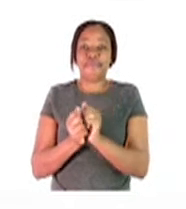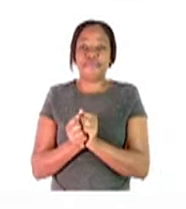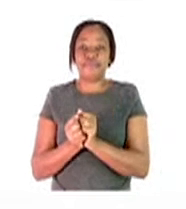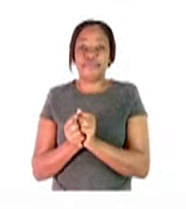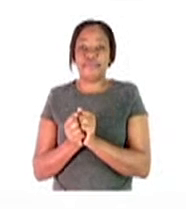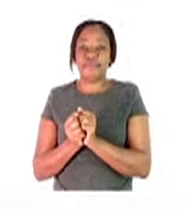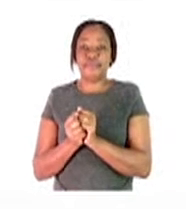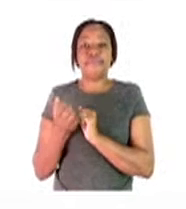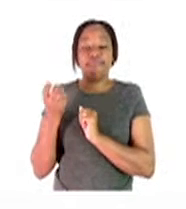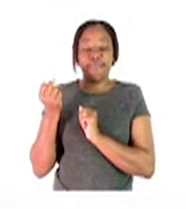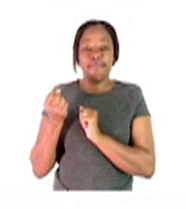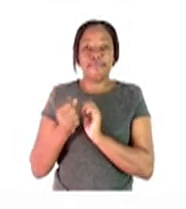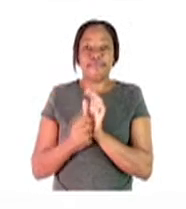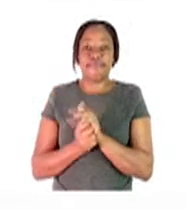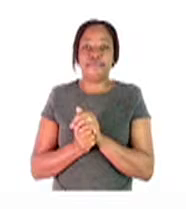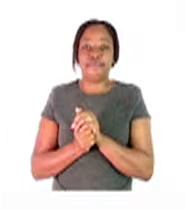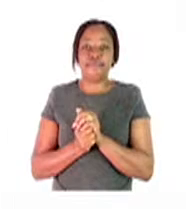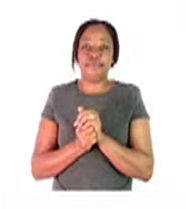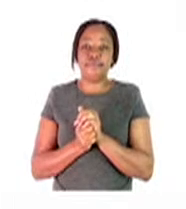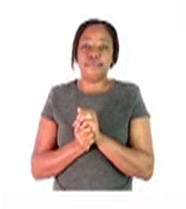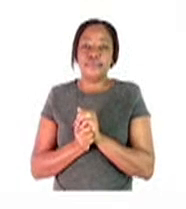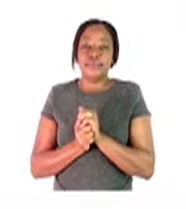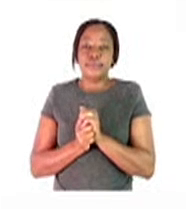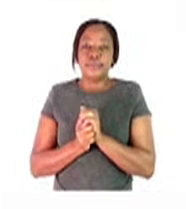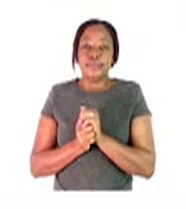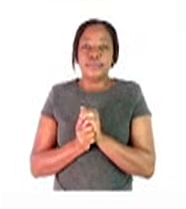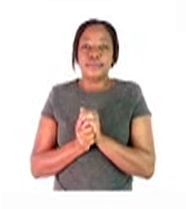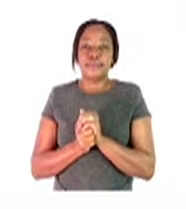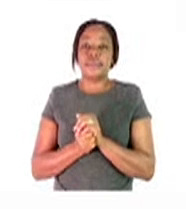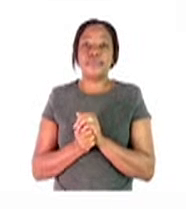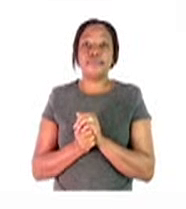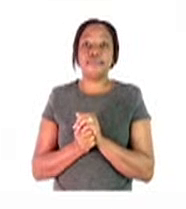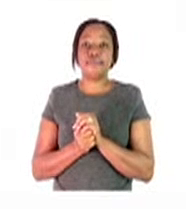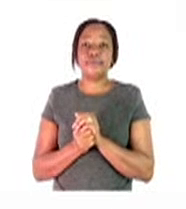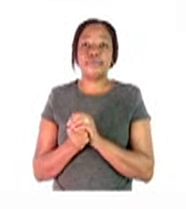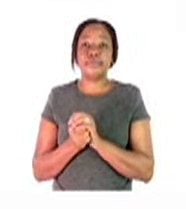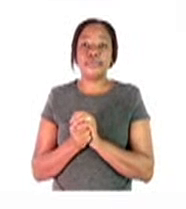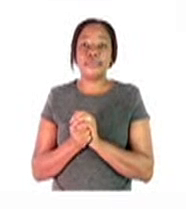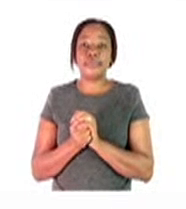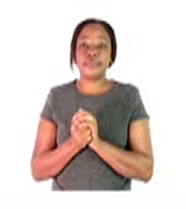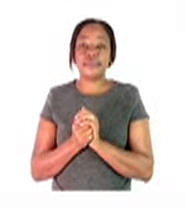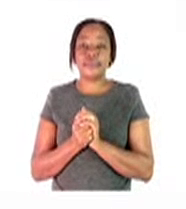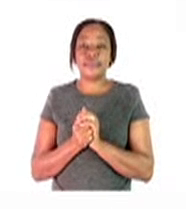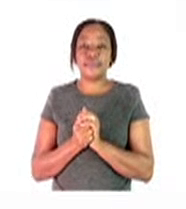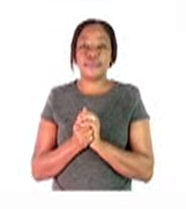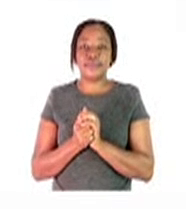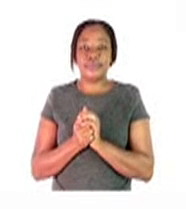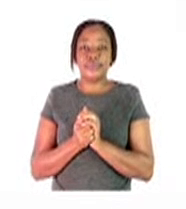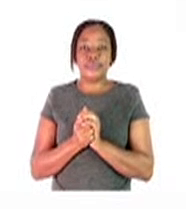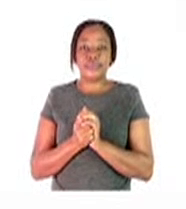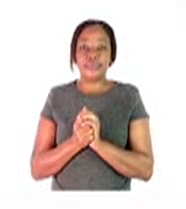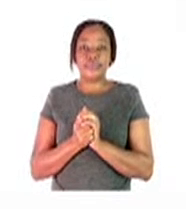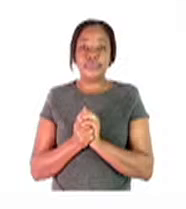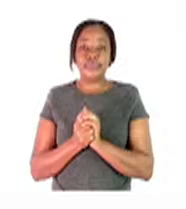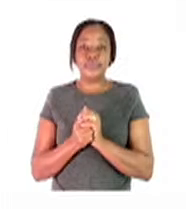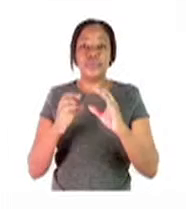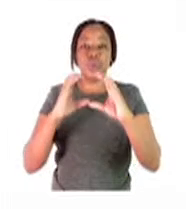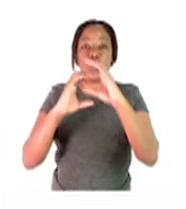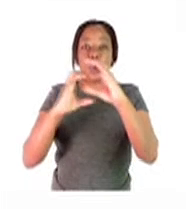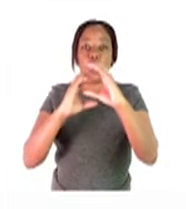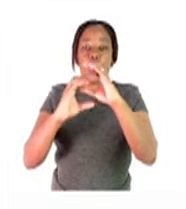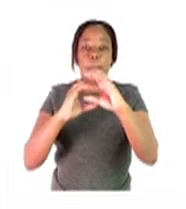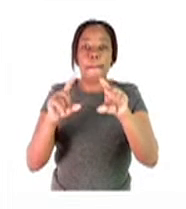me what I have here, please check with me the communication tools that we may use when we want to communicate or to